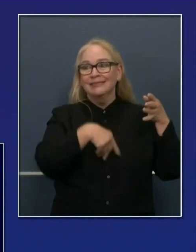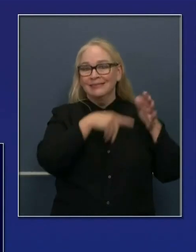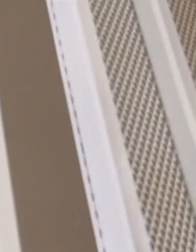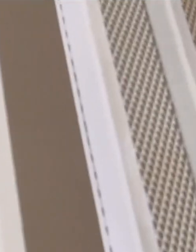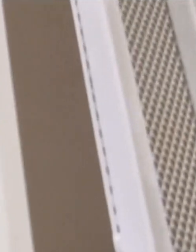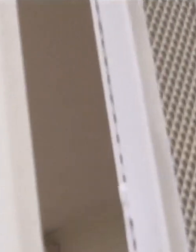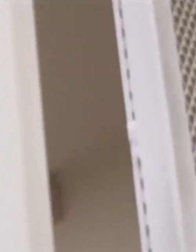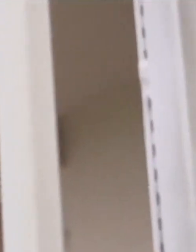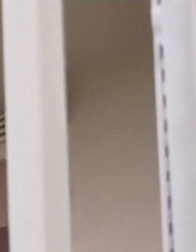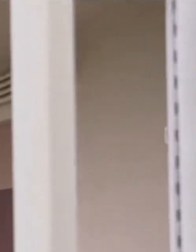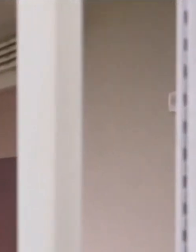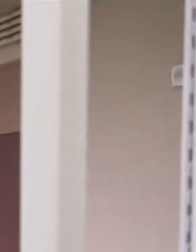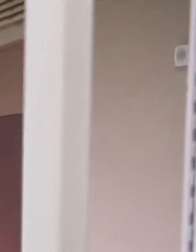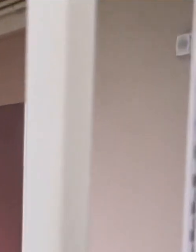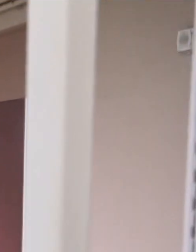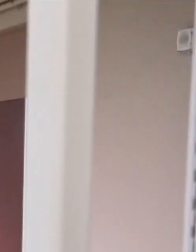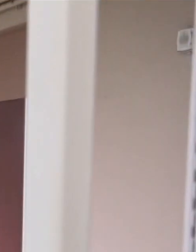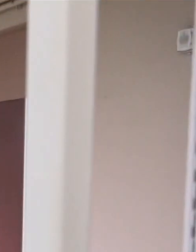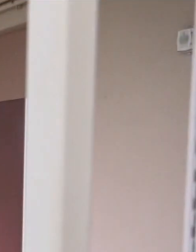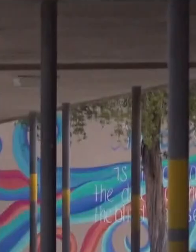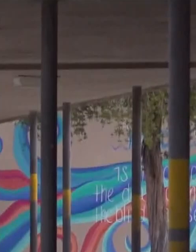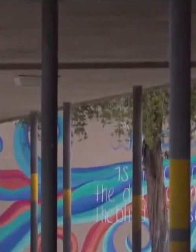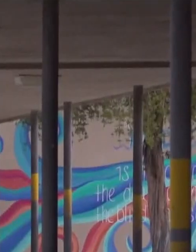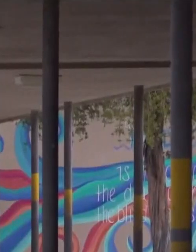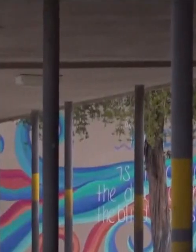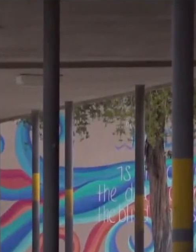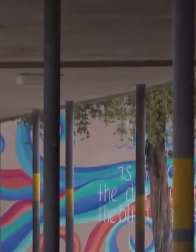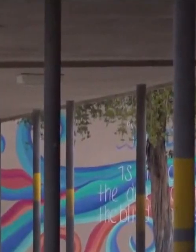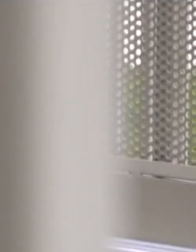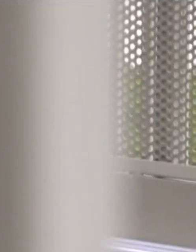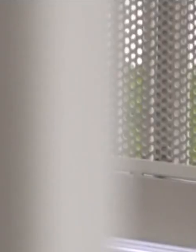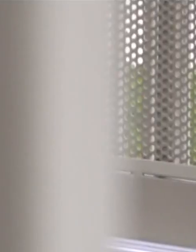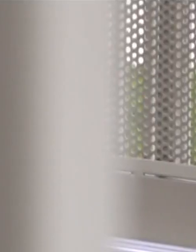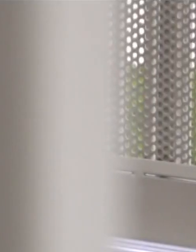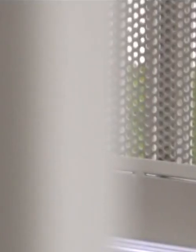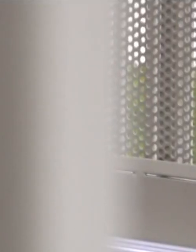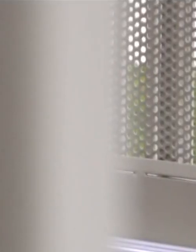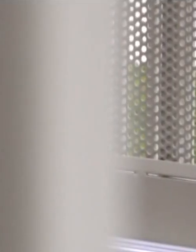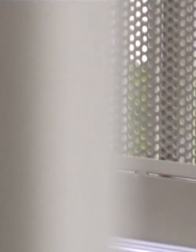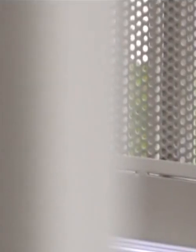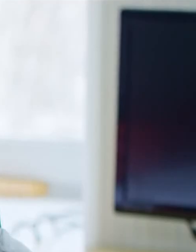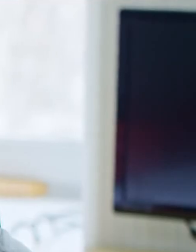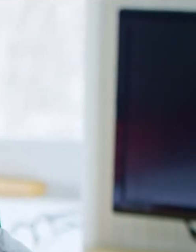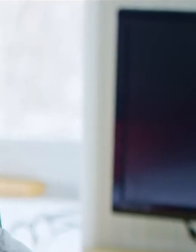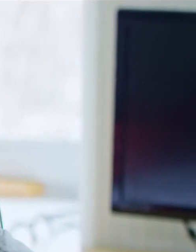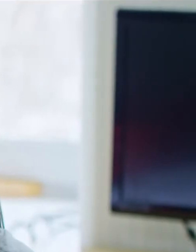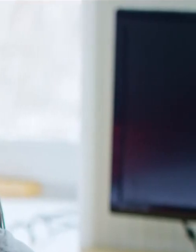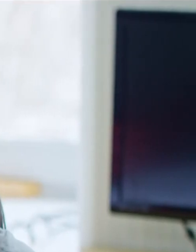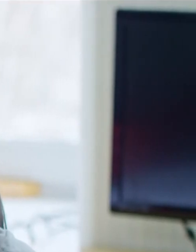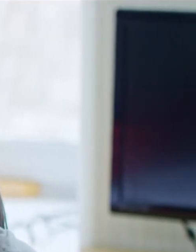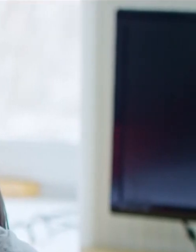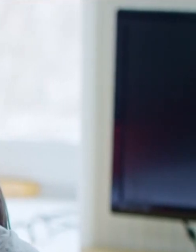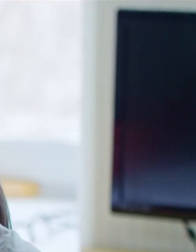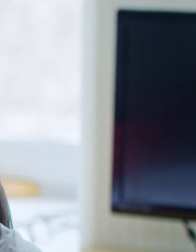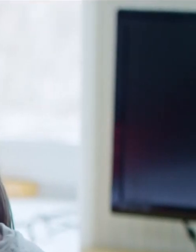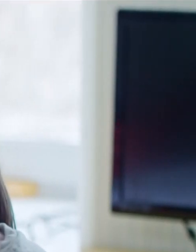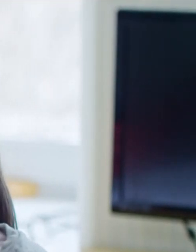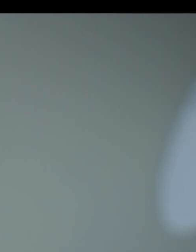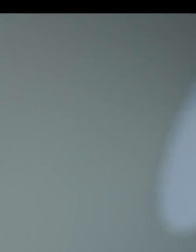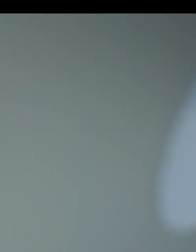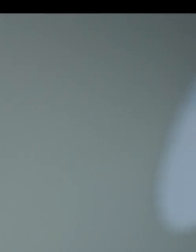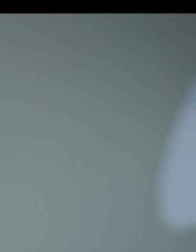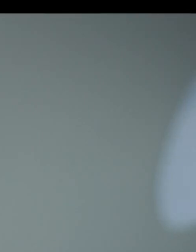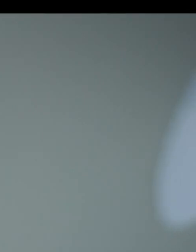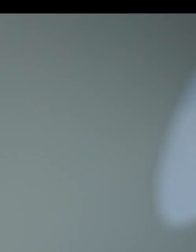consecutive days. That means schools in 32 counties, including San Diego, are banned from reopening right now. Instead, they may have to start the school year